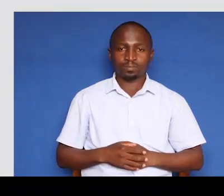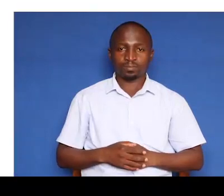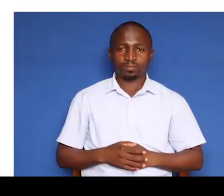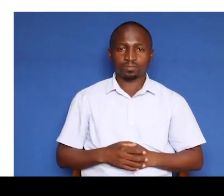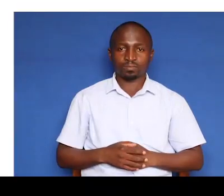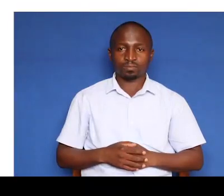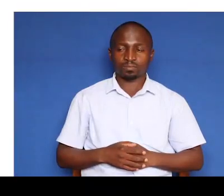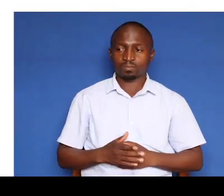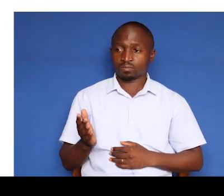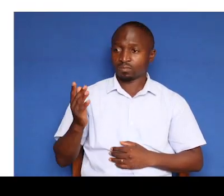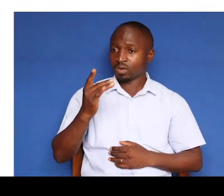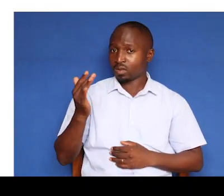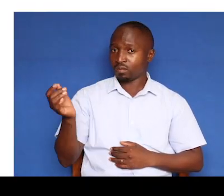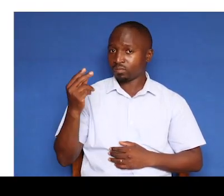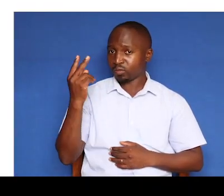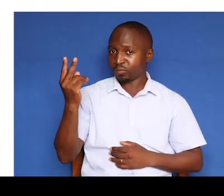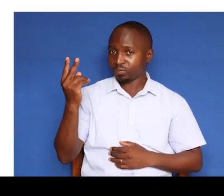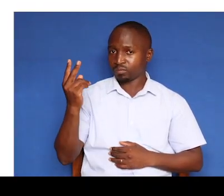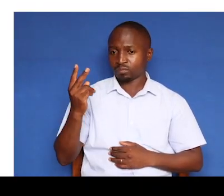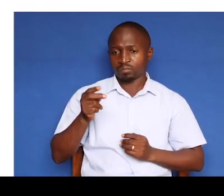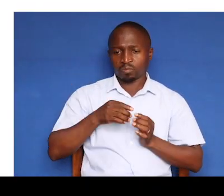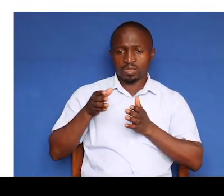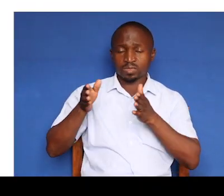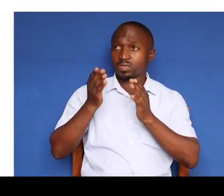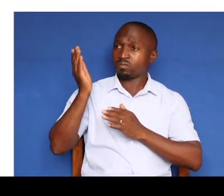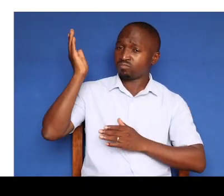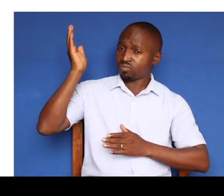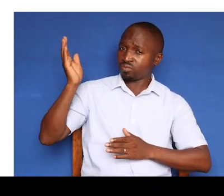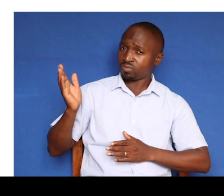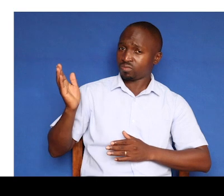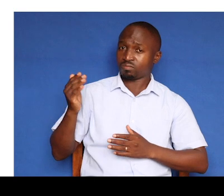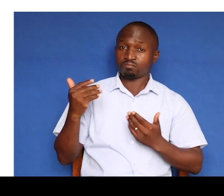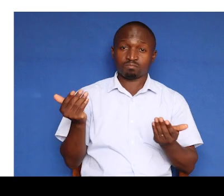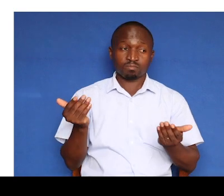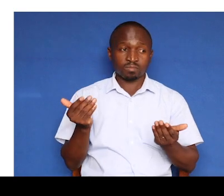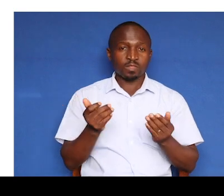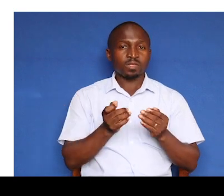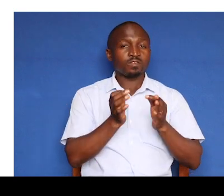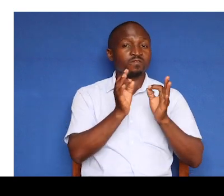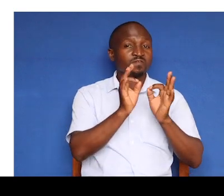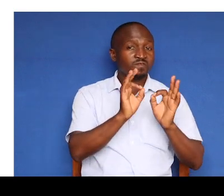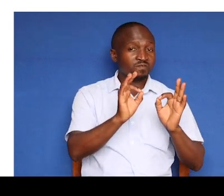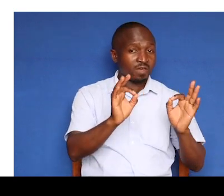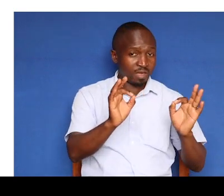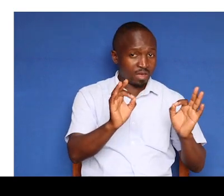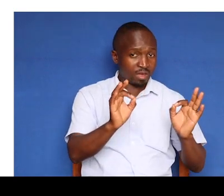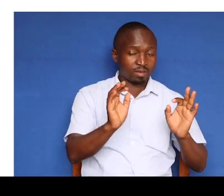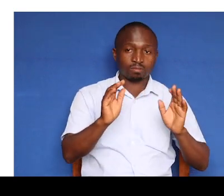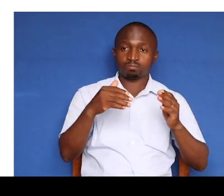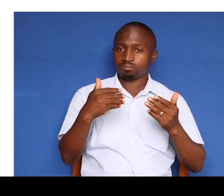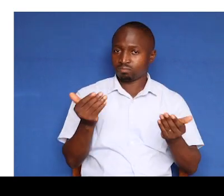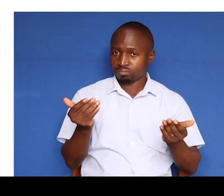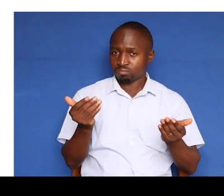Roman 2. Which of above system is or are fair? Which of above